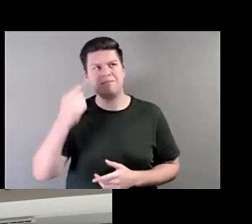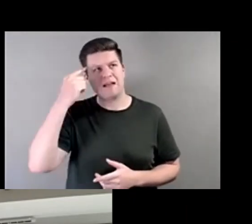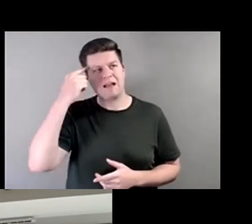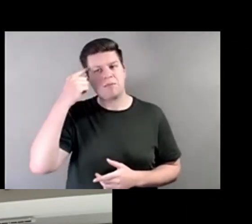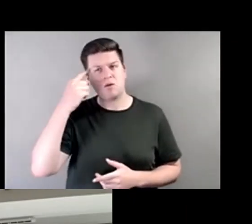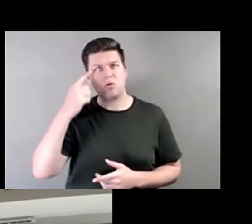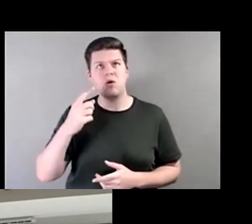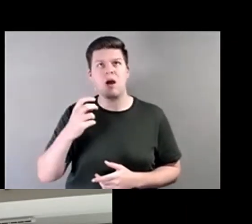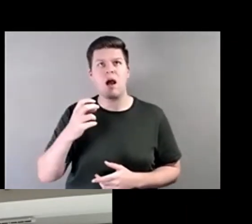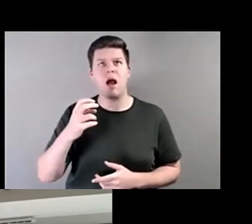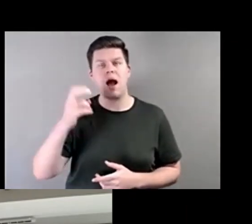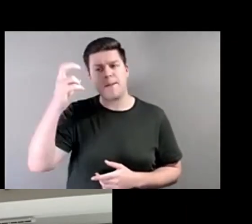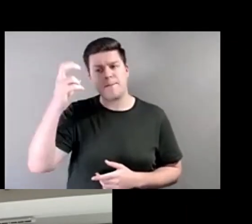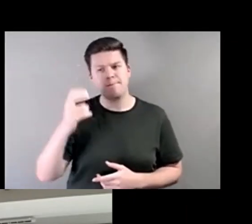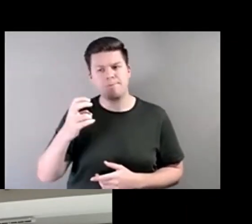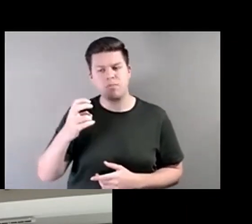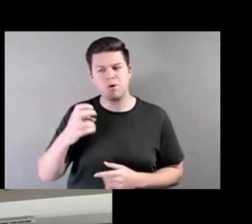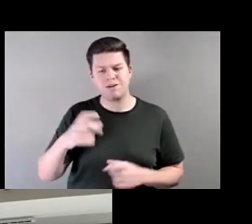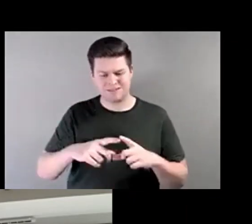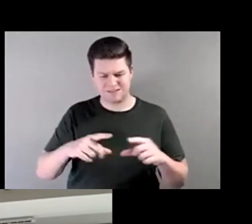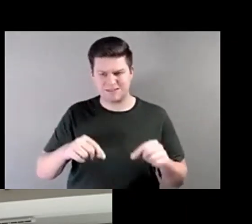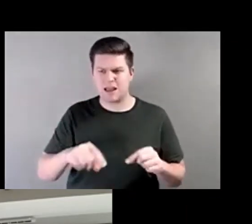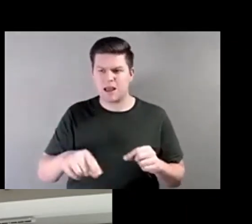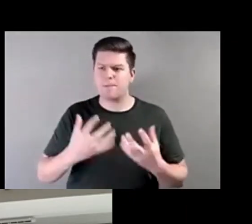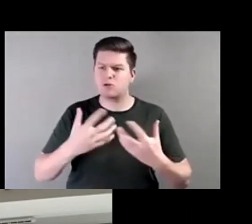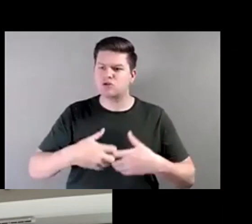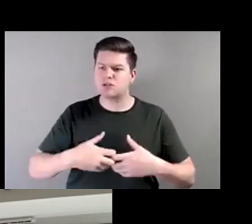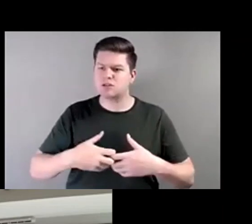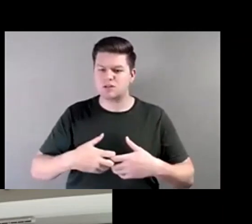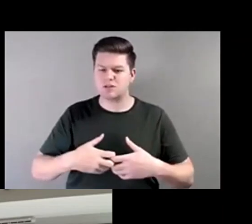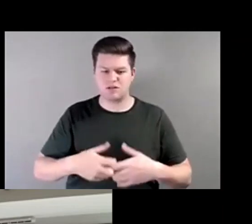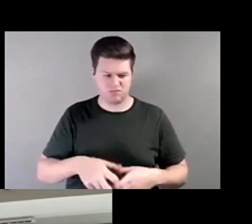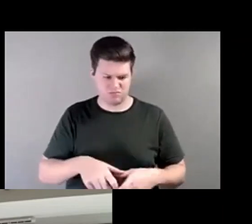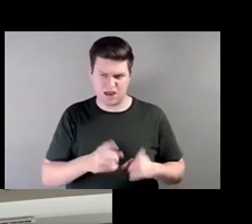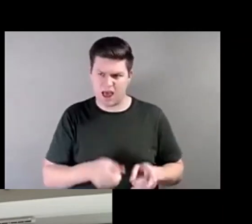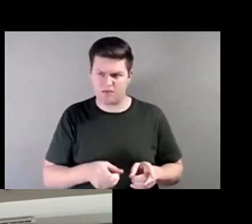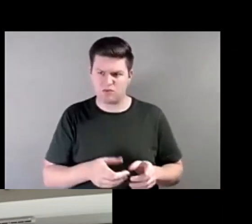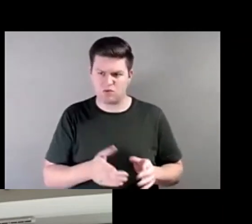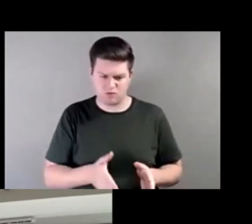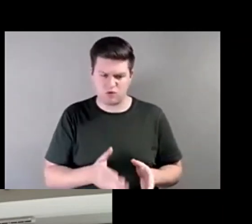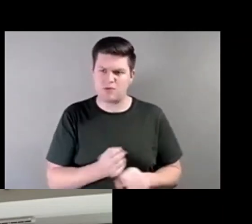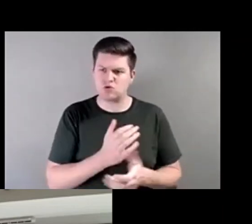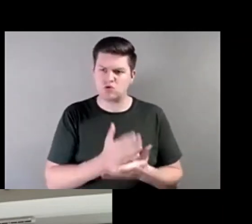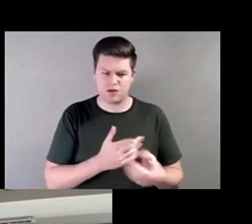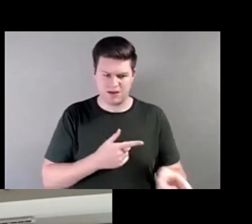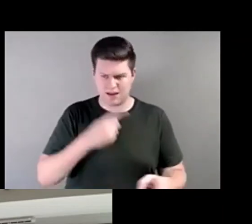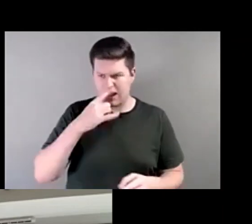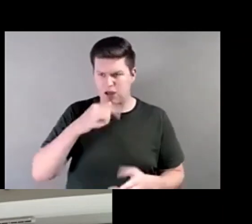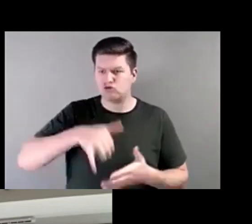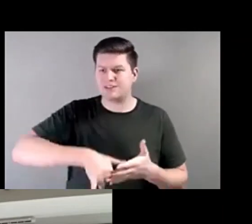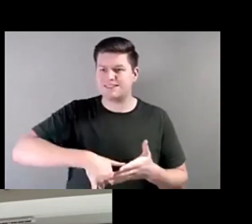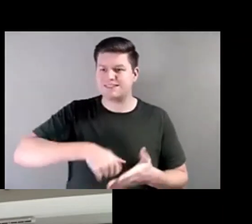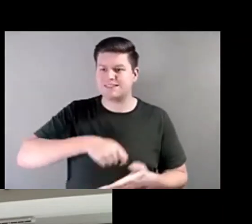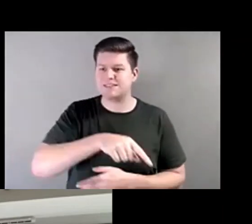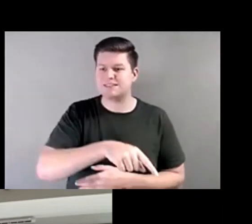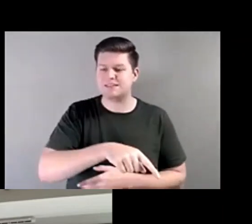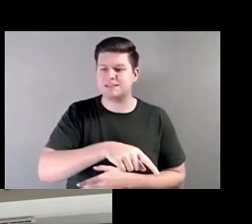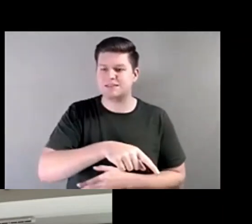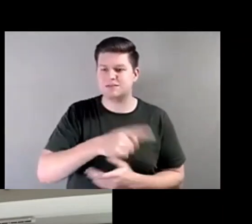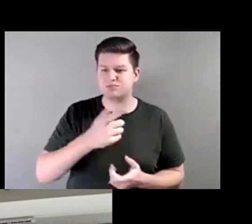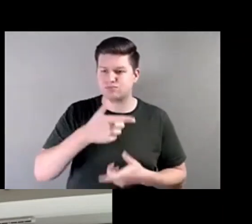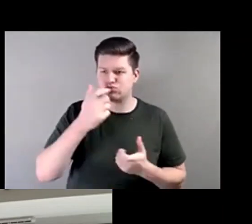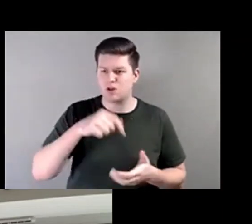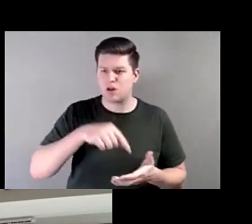throughout Scotland would have to be able to read whatever code was input to the card to display a message to the driver. And I'm just not sure